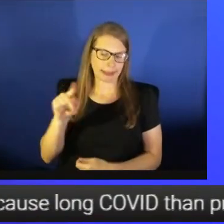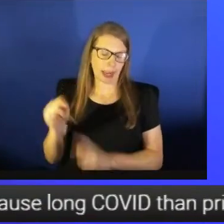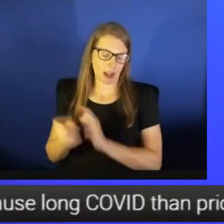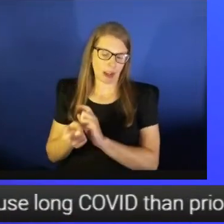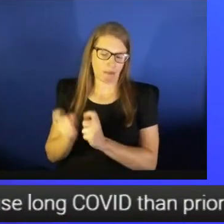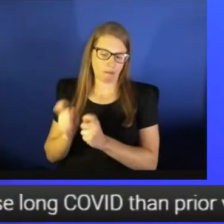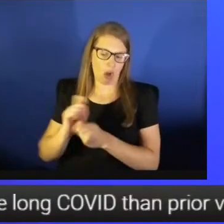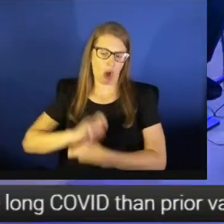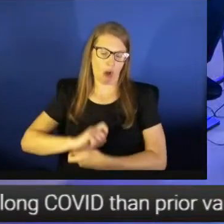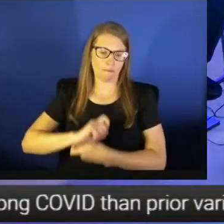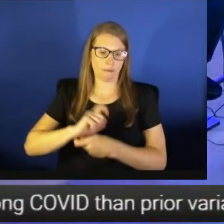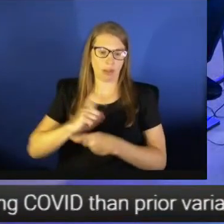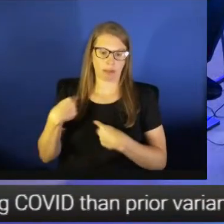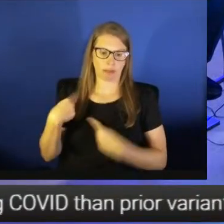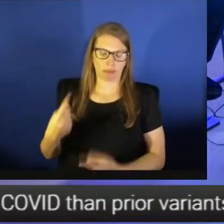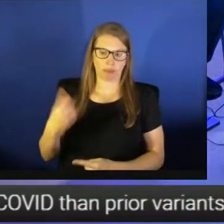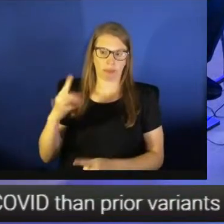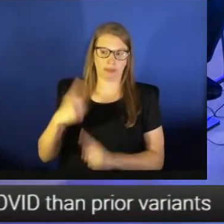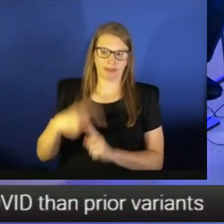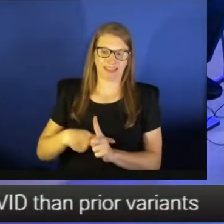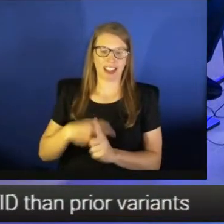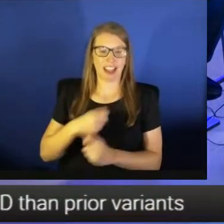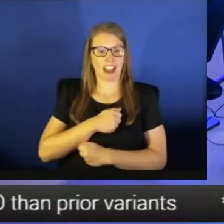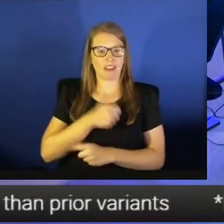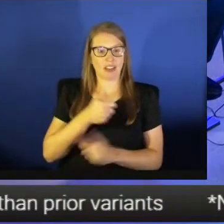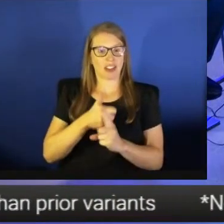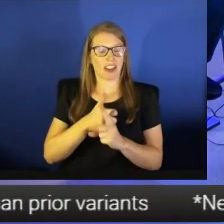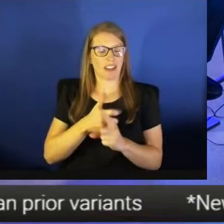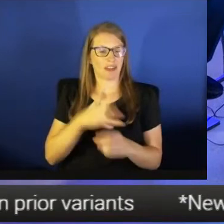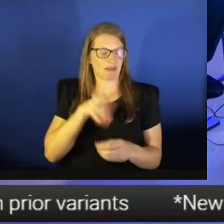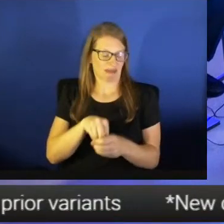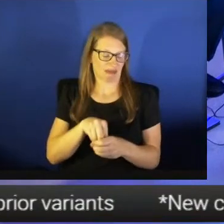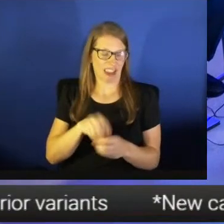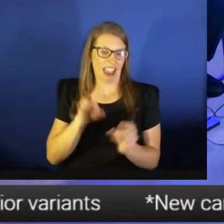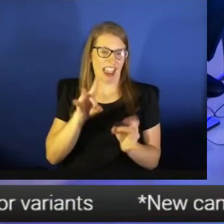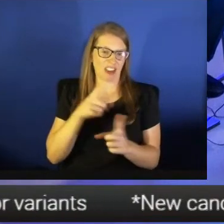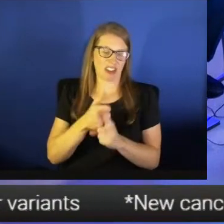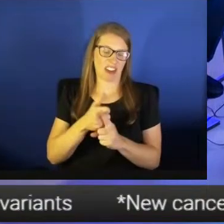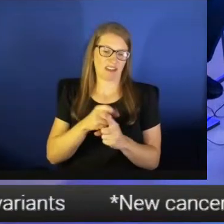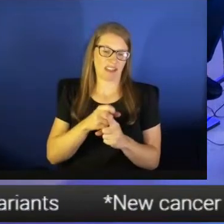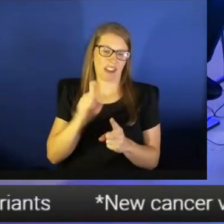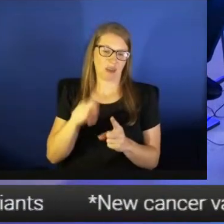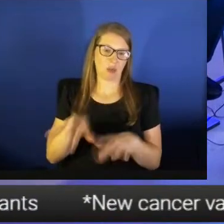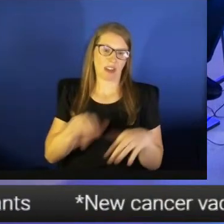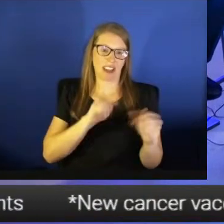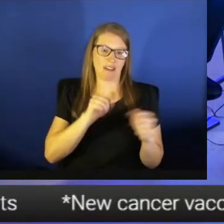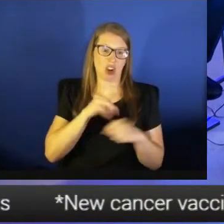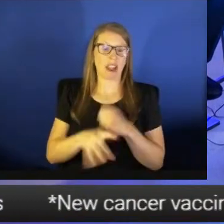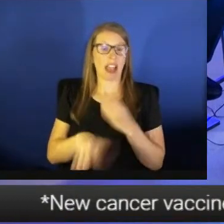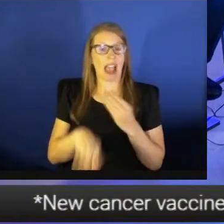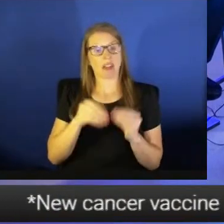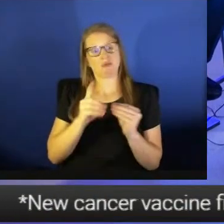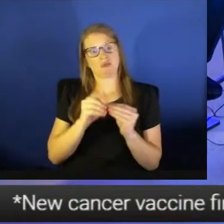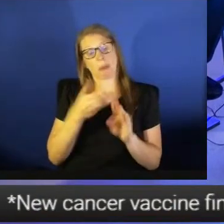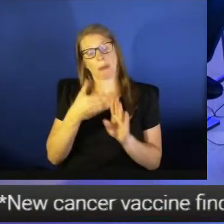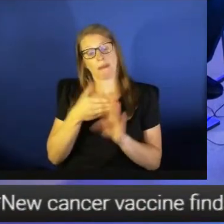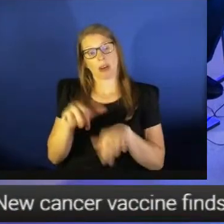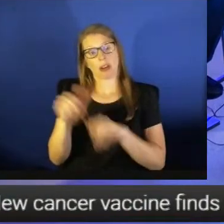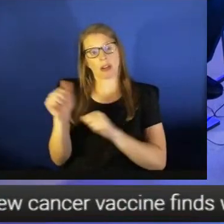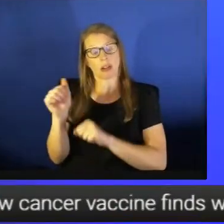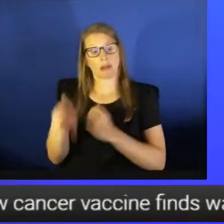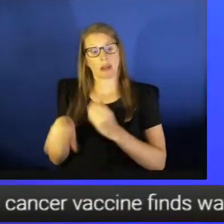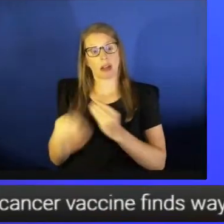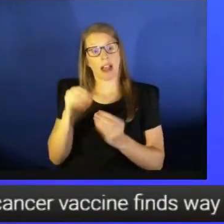last 18 months. We love having you on. We hate that you have to leave us early. Anything you want to add before you go? Why don't we add that